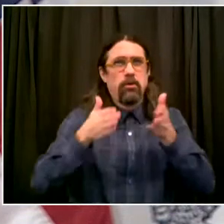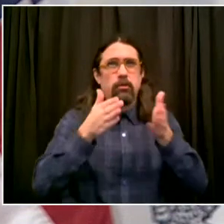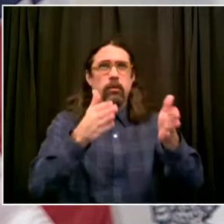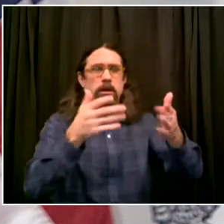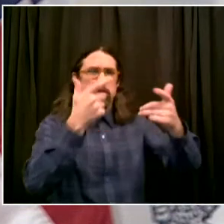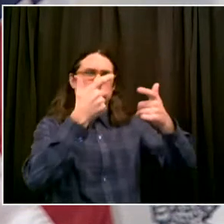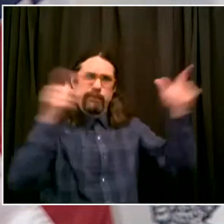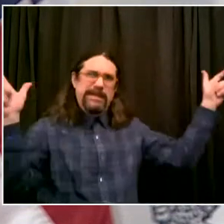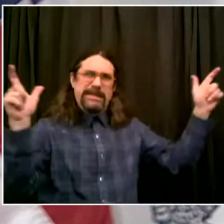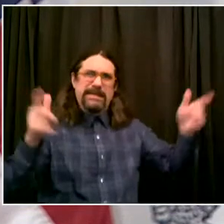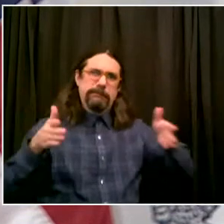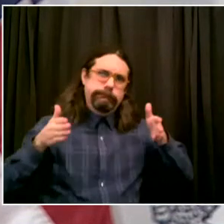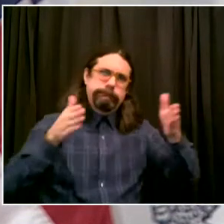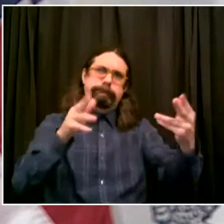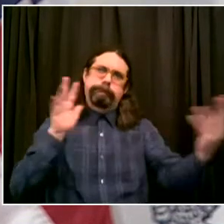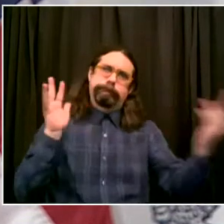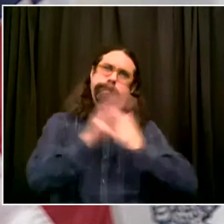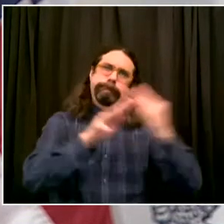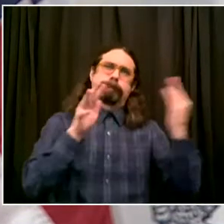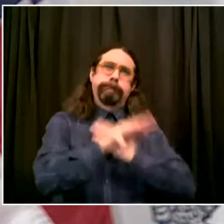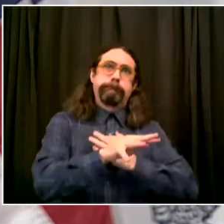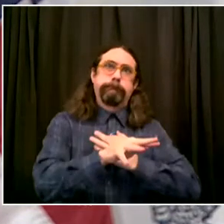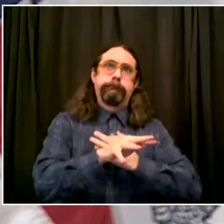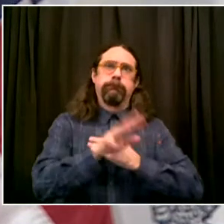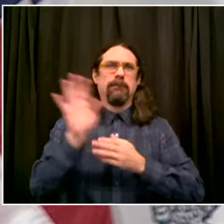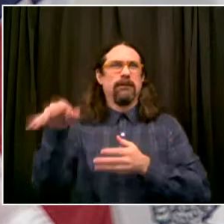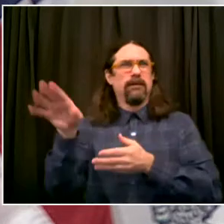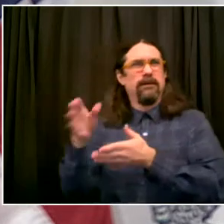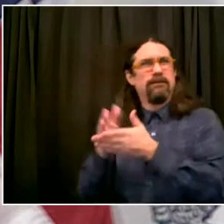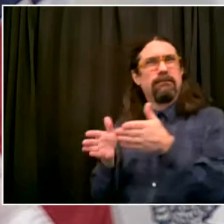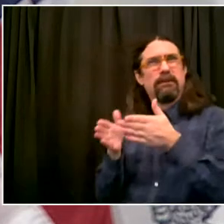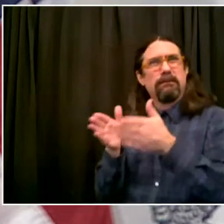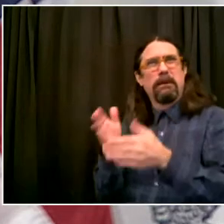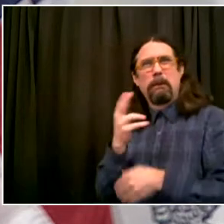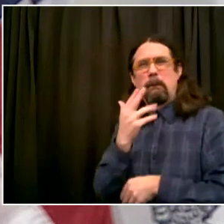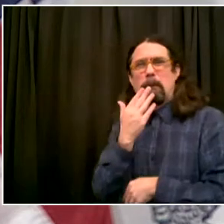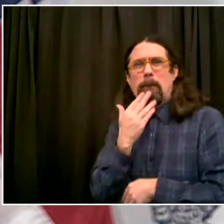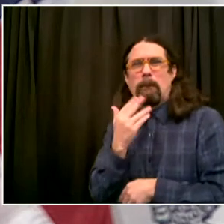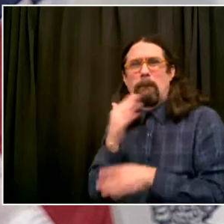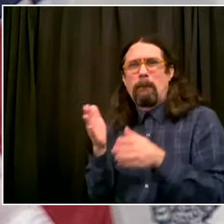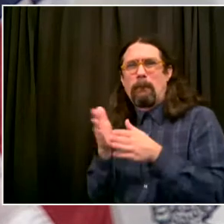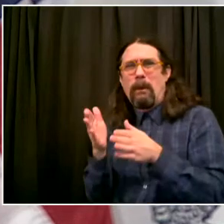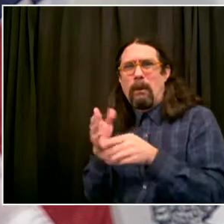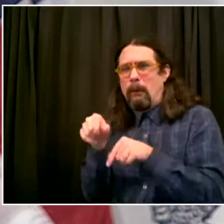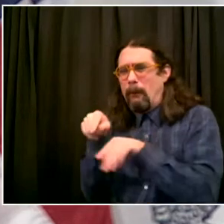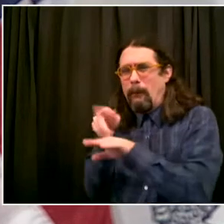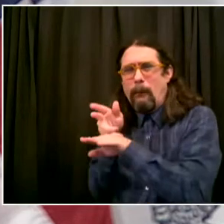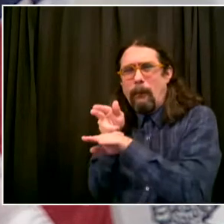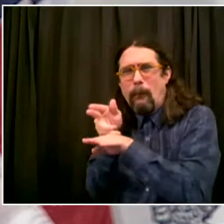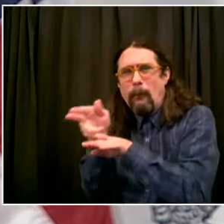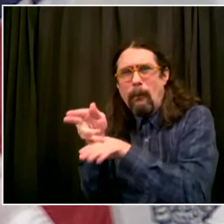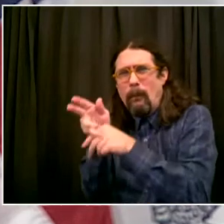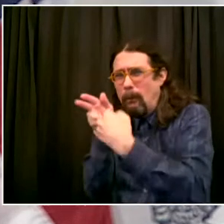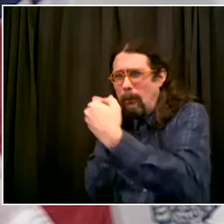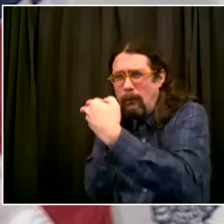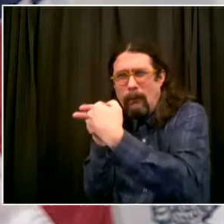residents as an example about when they should expect to see their street cleared, at least with a first pass?